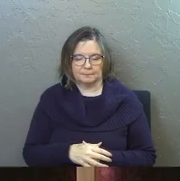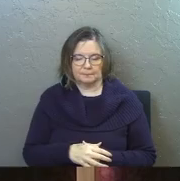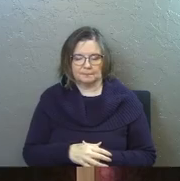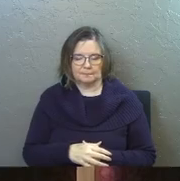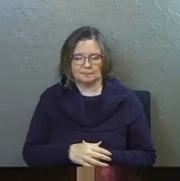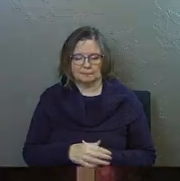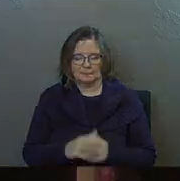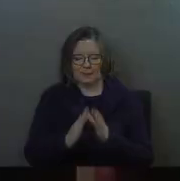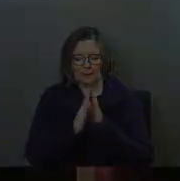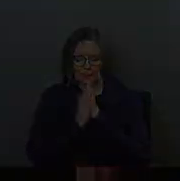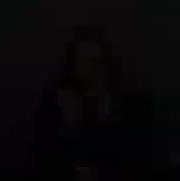Would you bow your heads and shut your eyes? heads eyes?